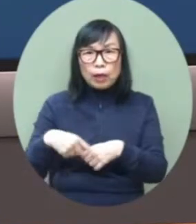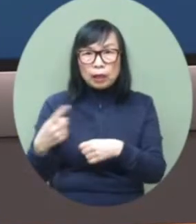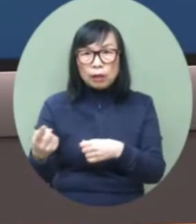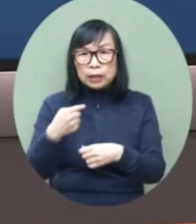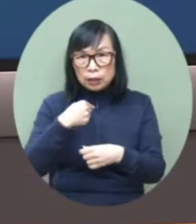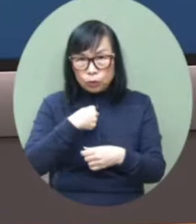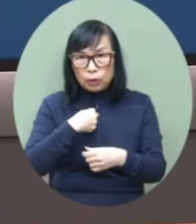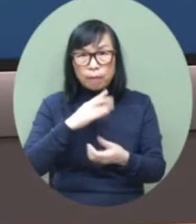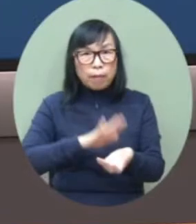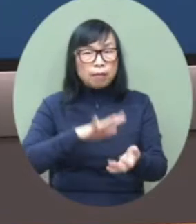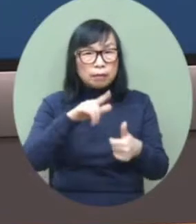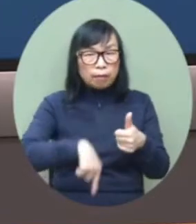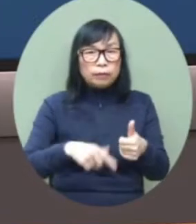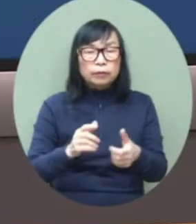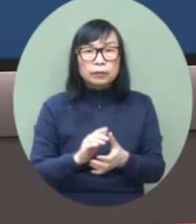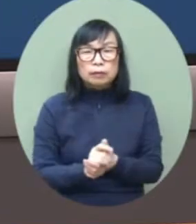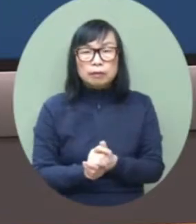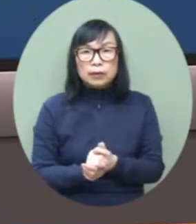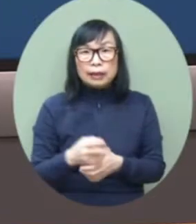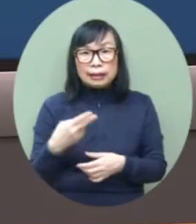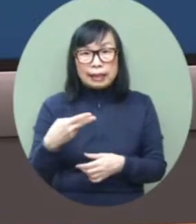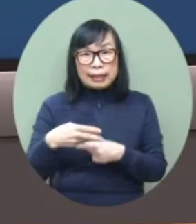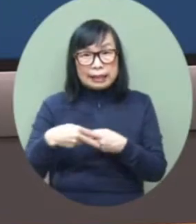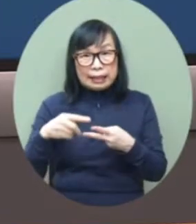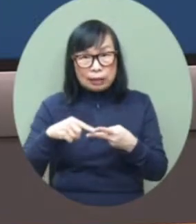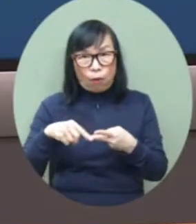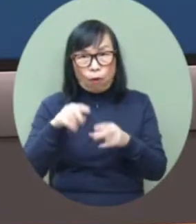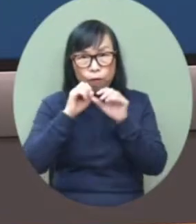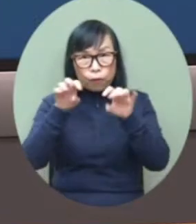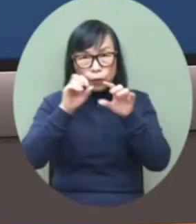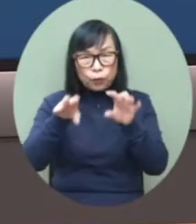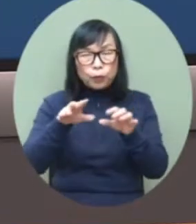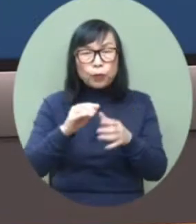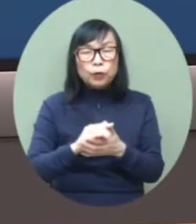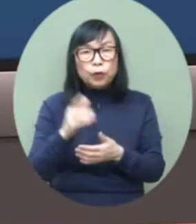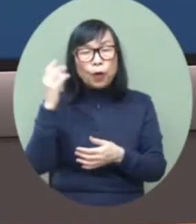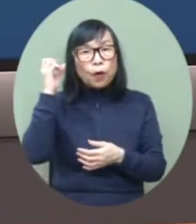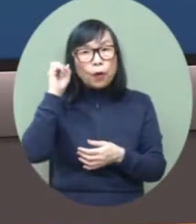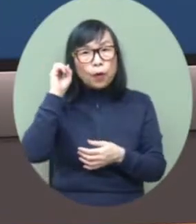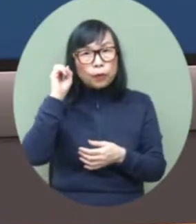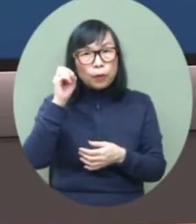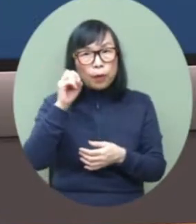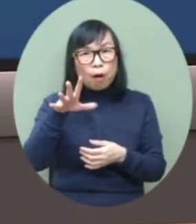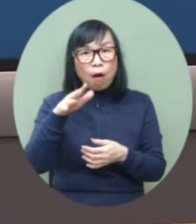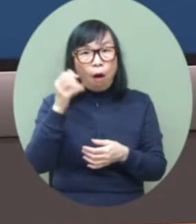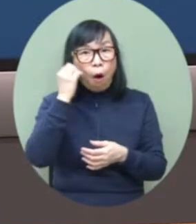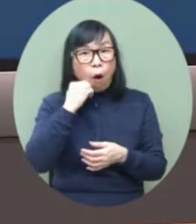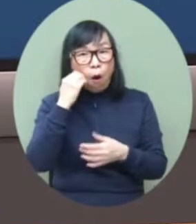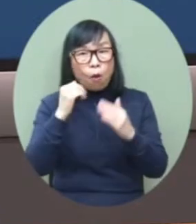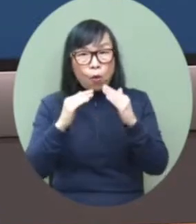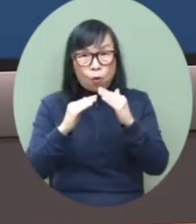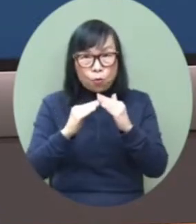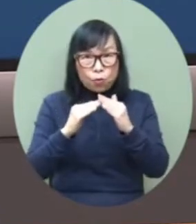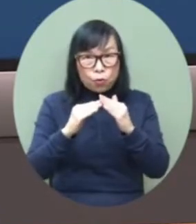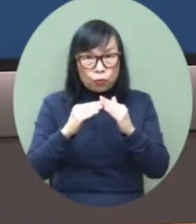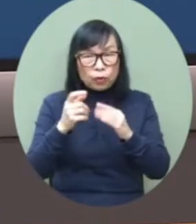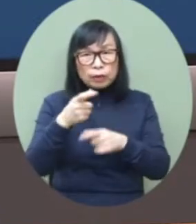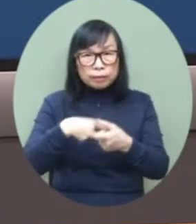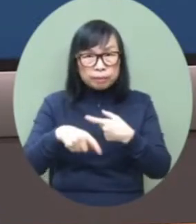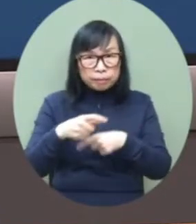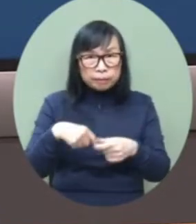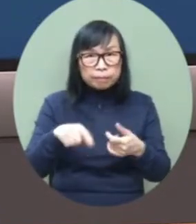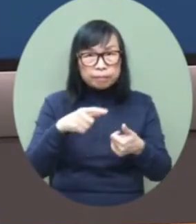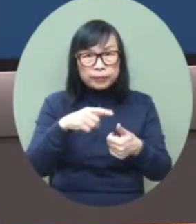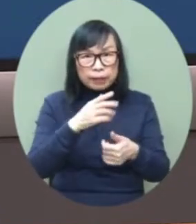set aside more capacity for patients who need medical care. The second message I want to convey is that we want to work